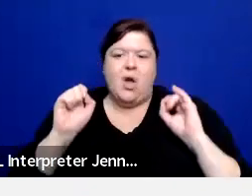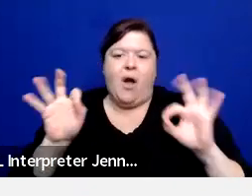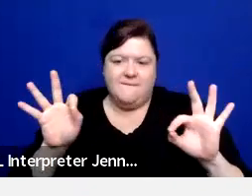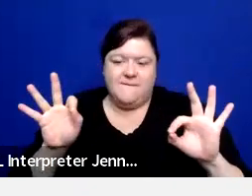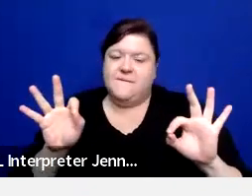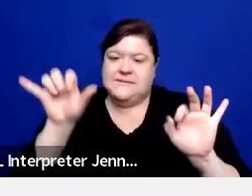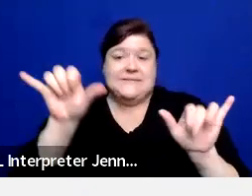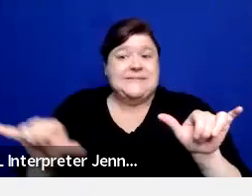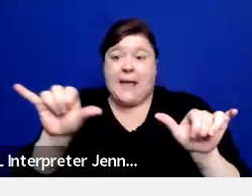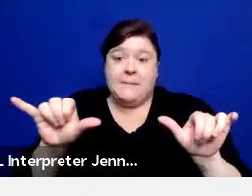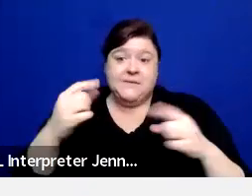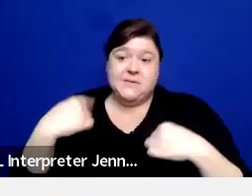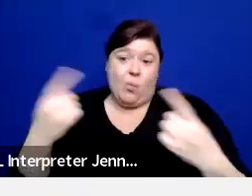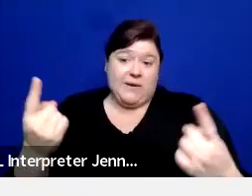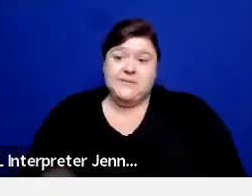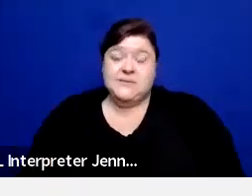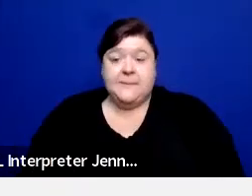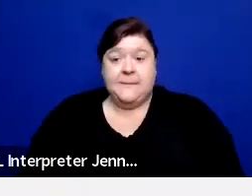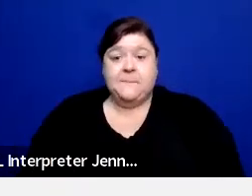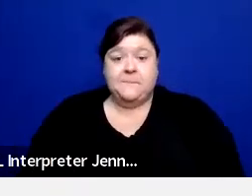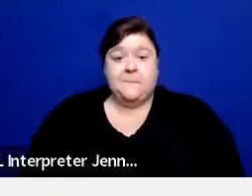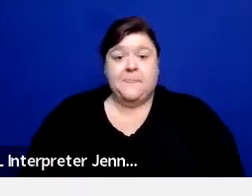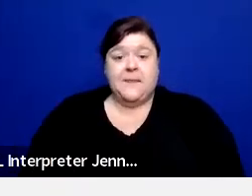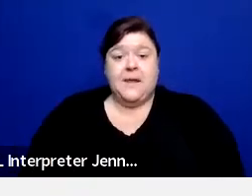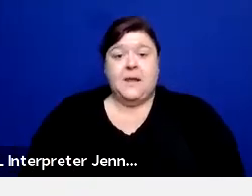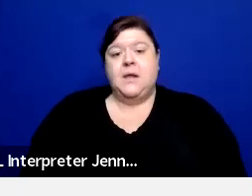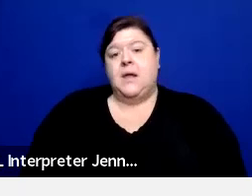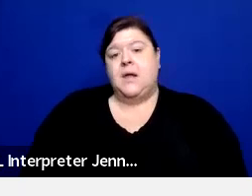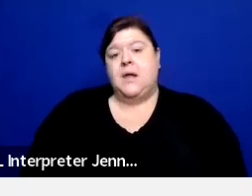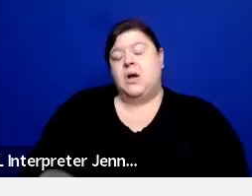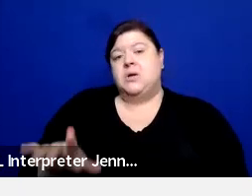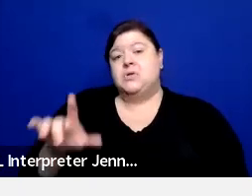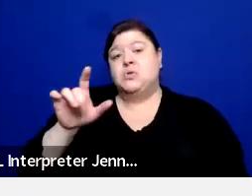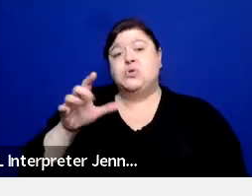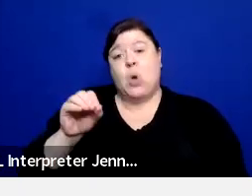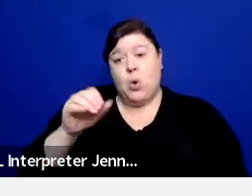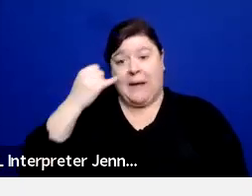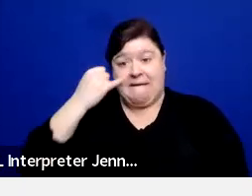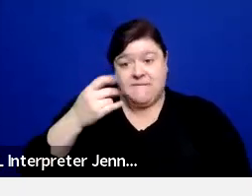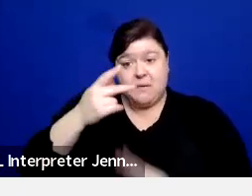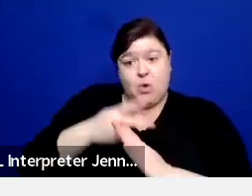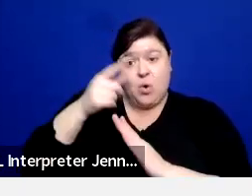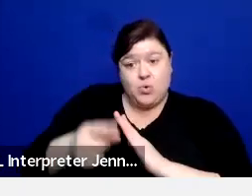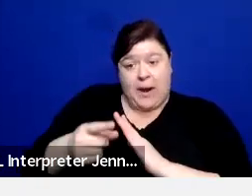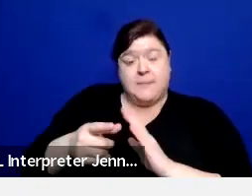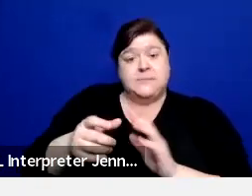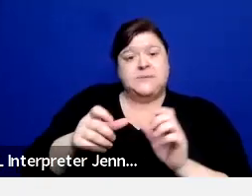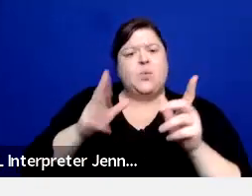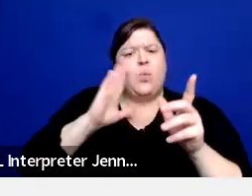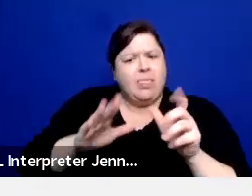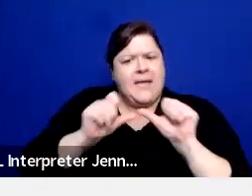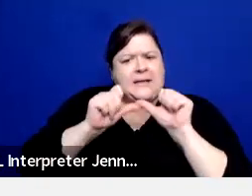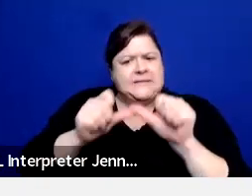Okay, thank you. So should the programs continue to report to their local health